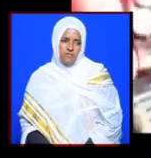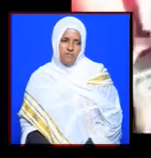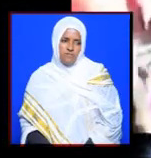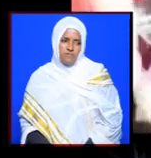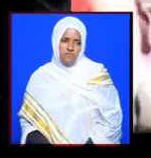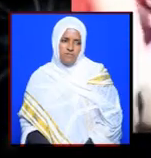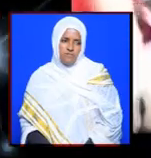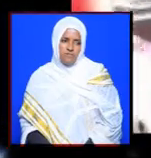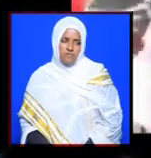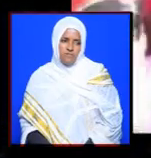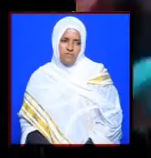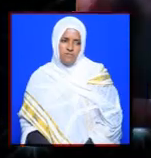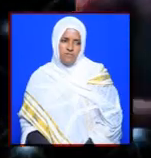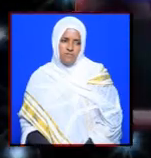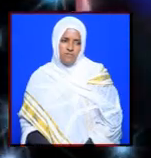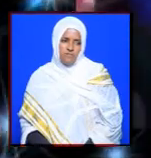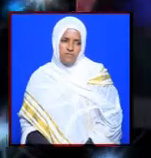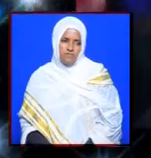Stand up!